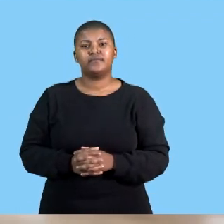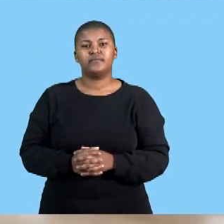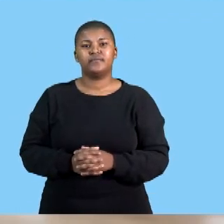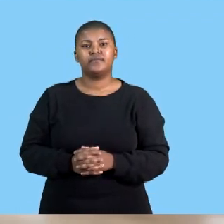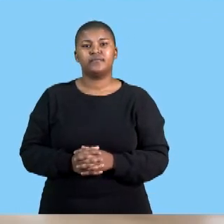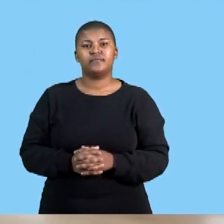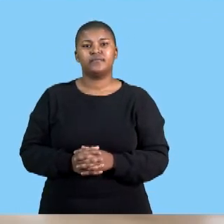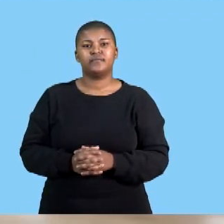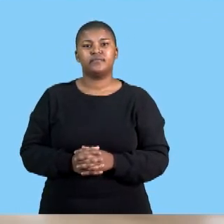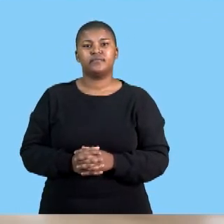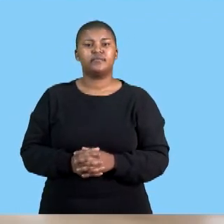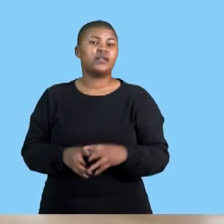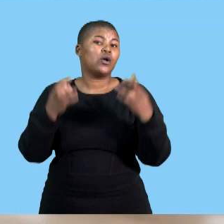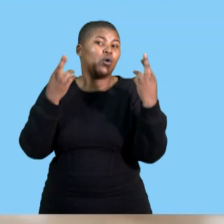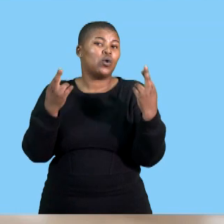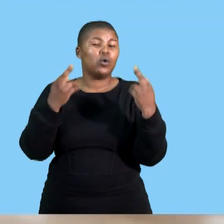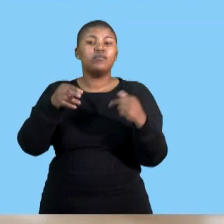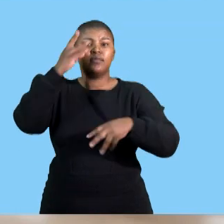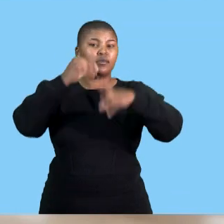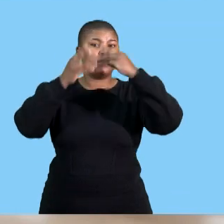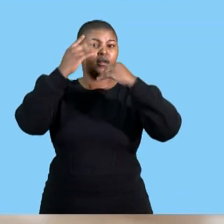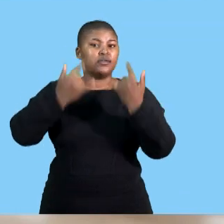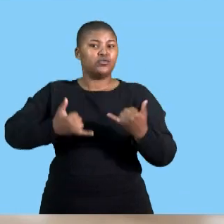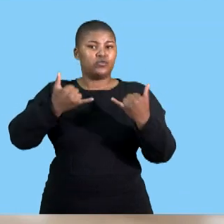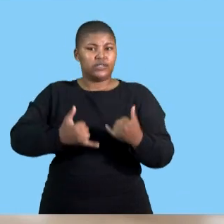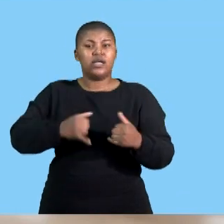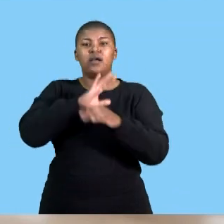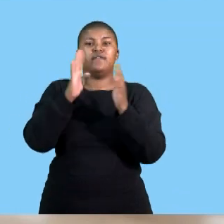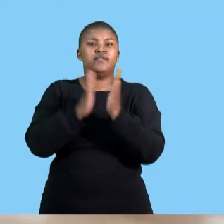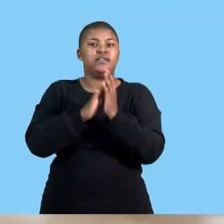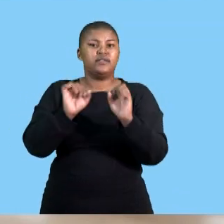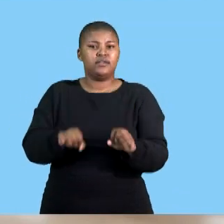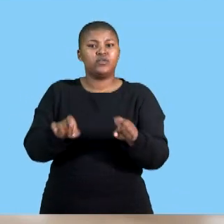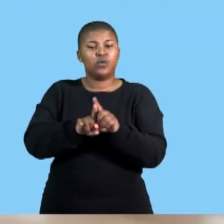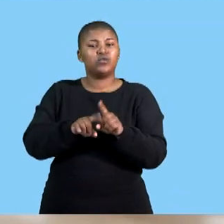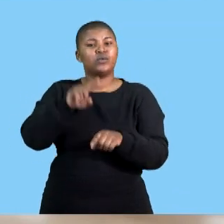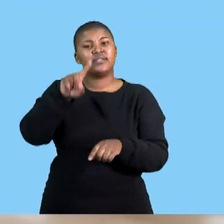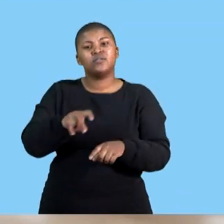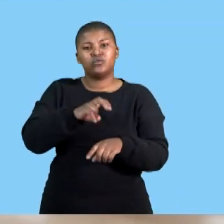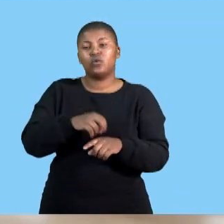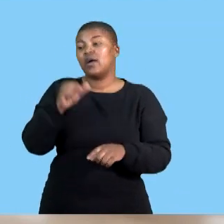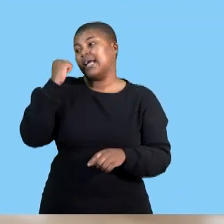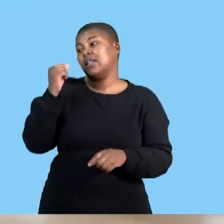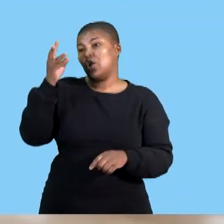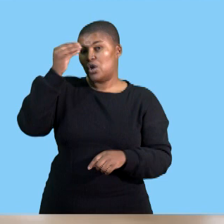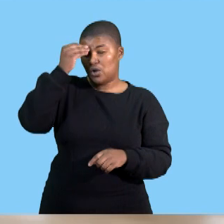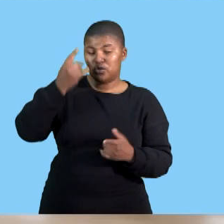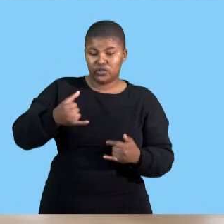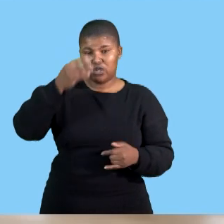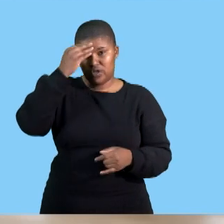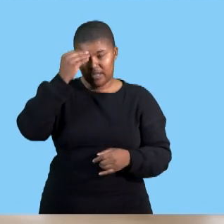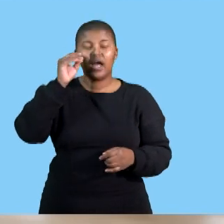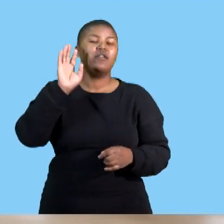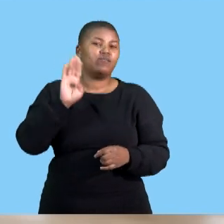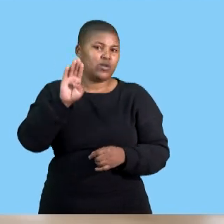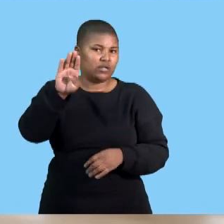what is being written there. I hope and wish that today's lesson was fruitful, and you need to know that what you learned today does